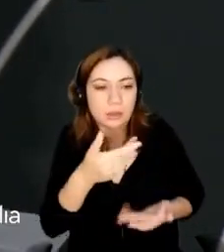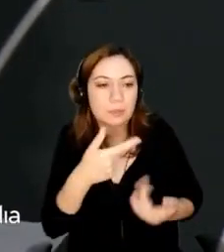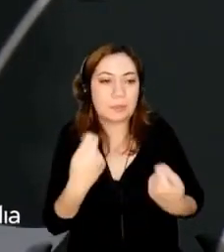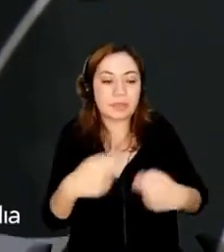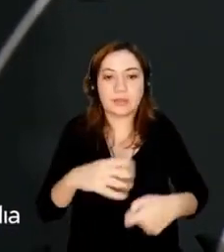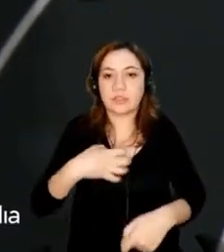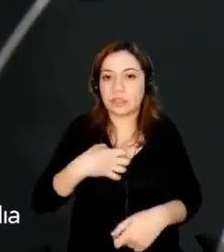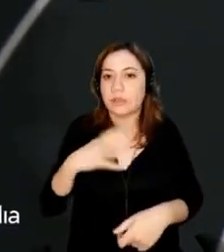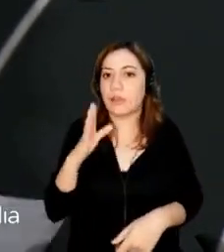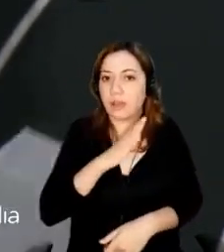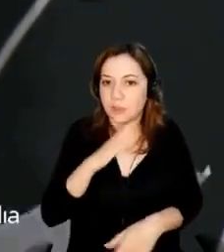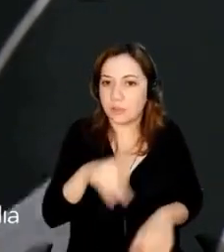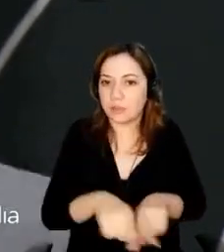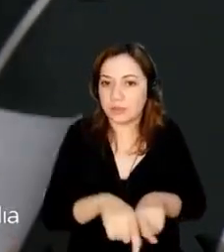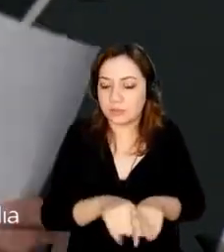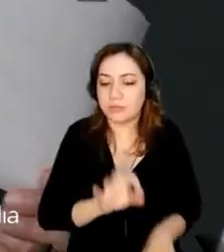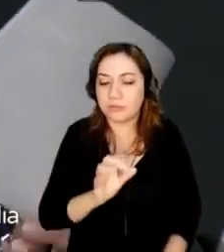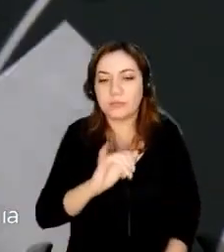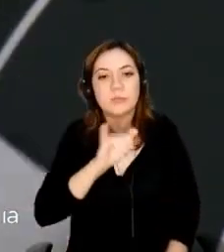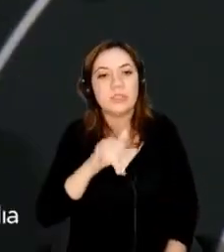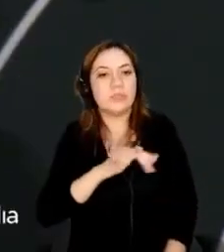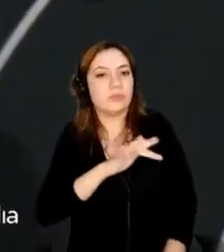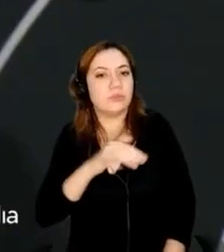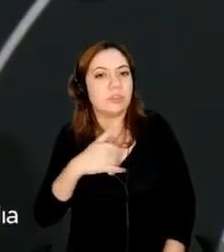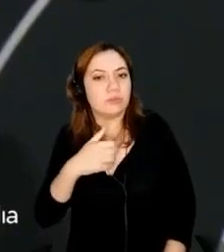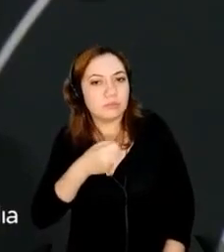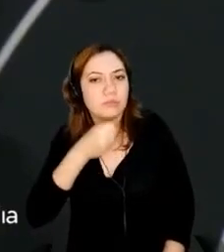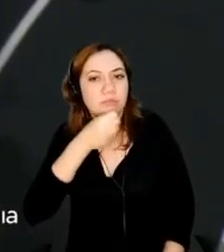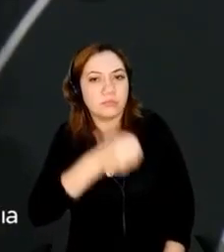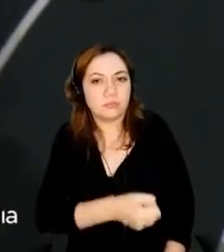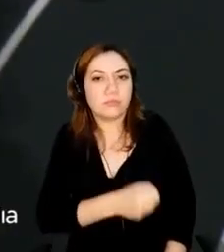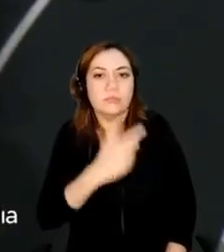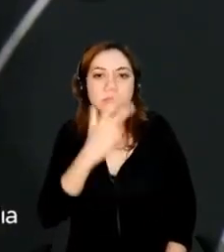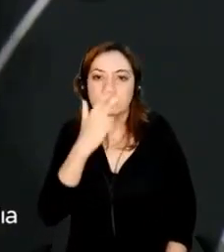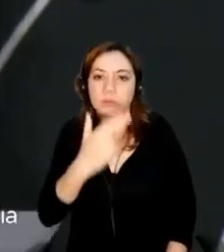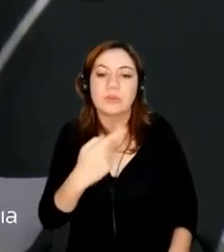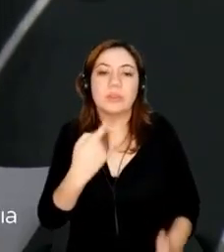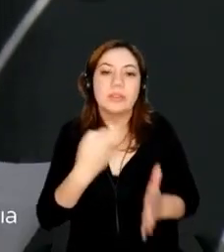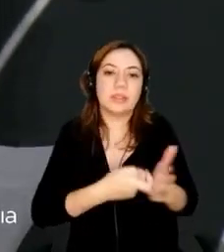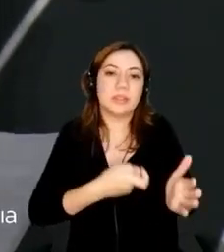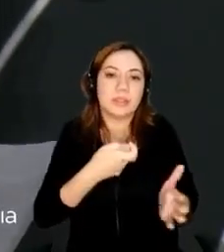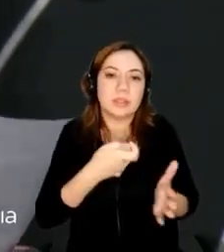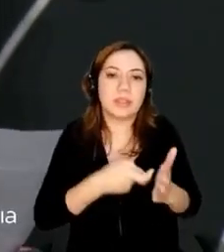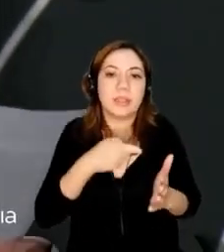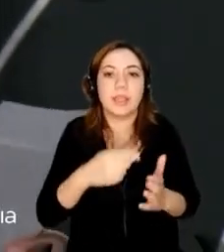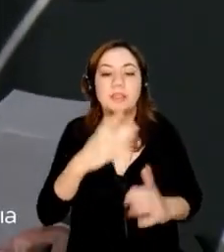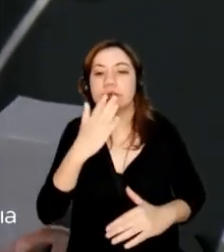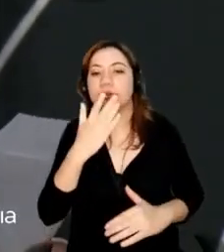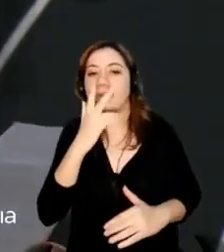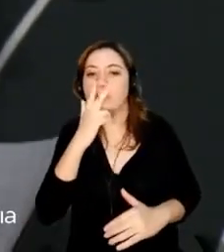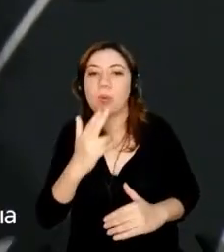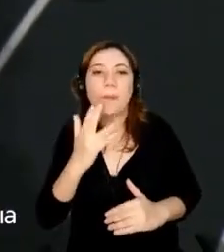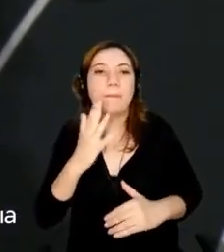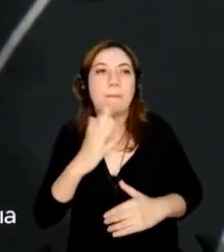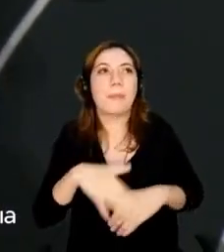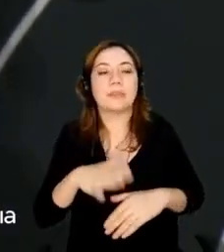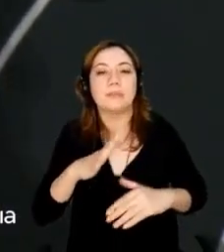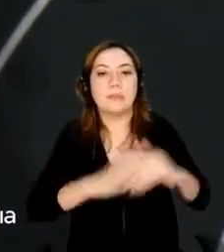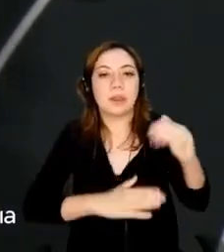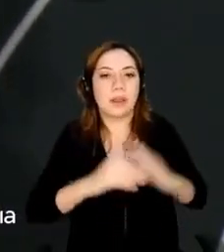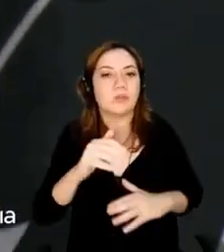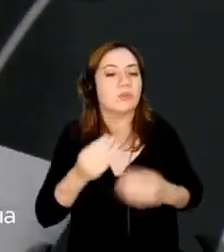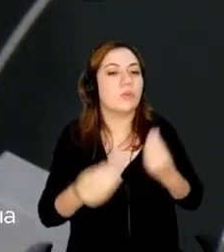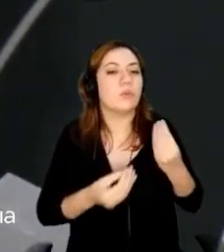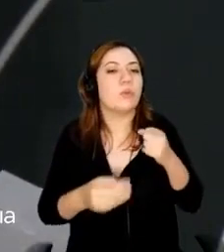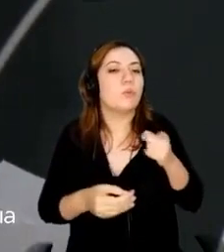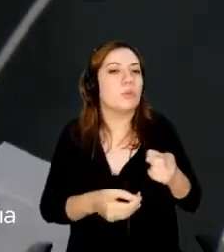over to you, and just kind of as we're kind of trying to make a lot of these practical, I mean, how do you navigate where businesses